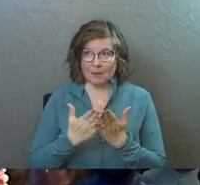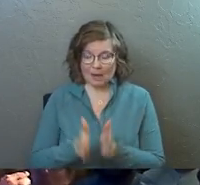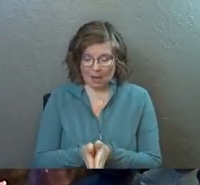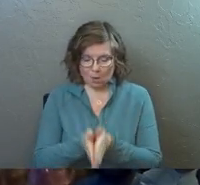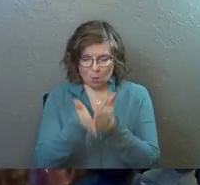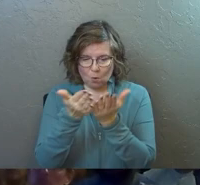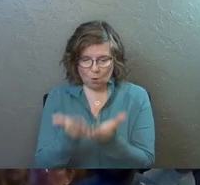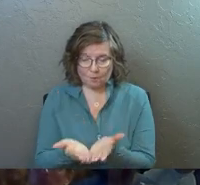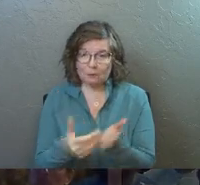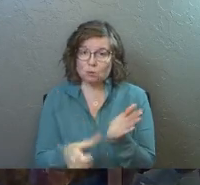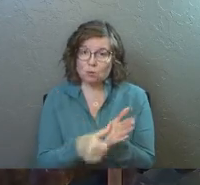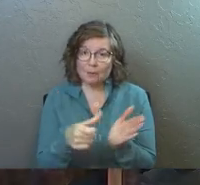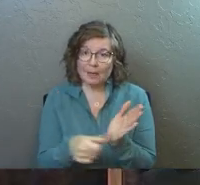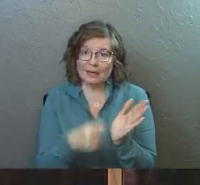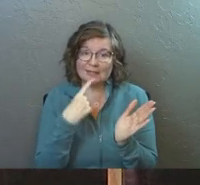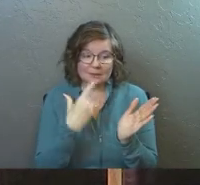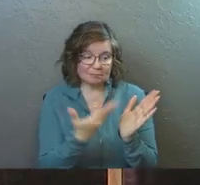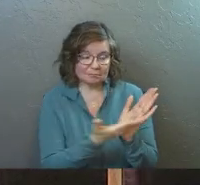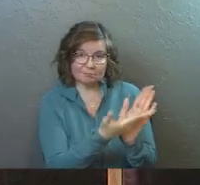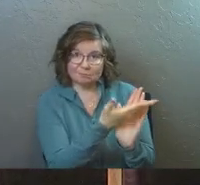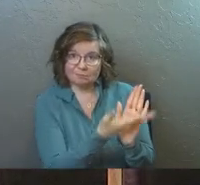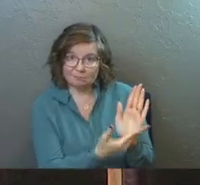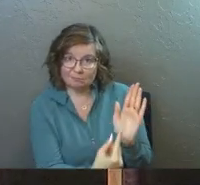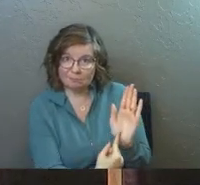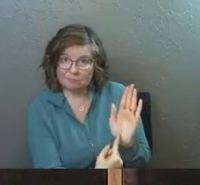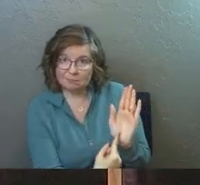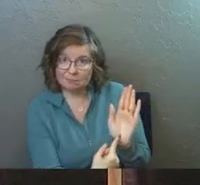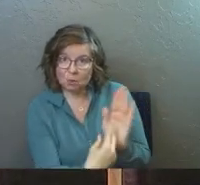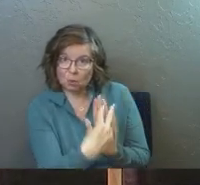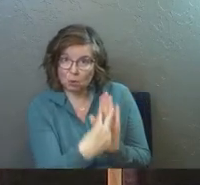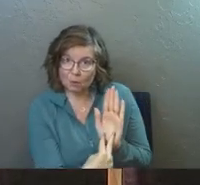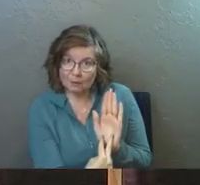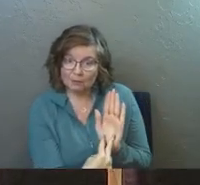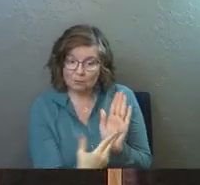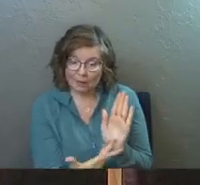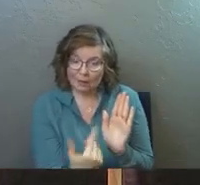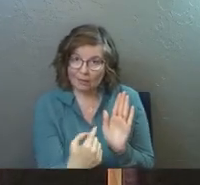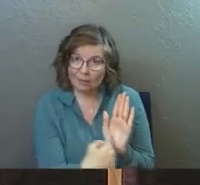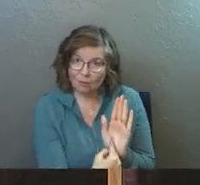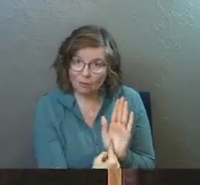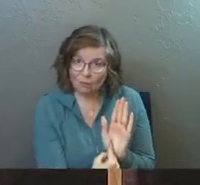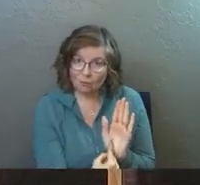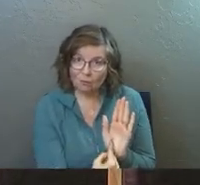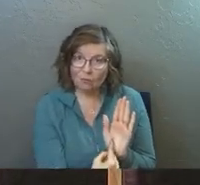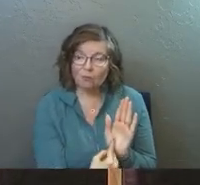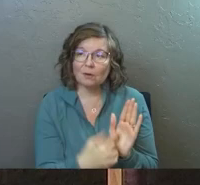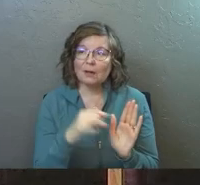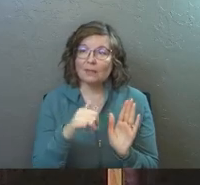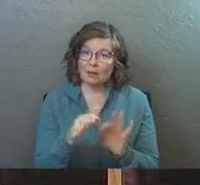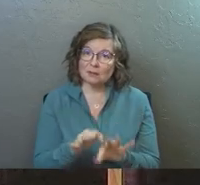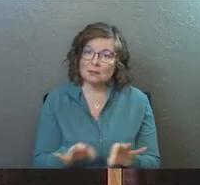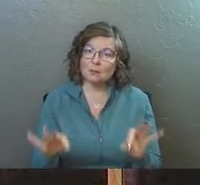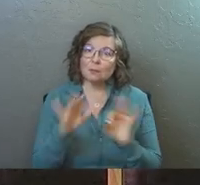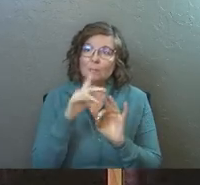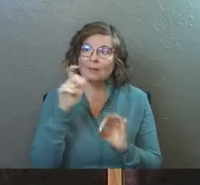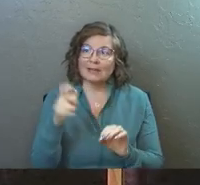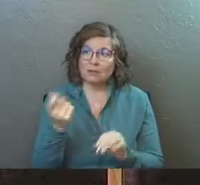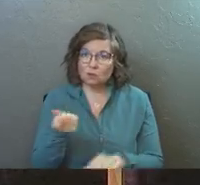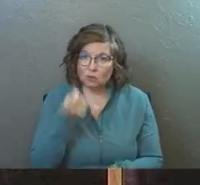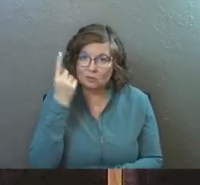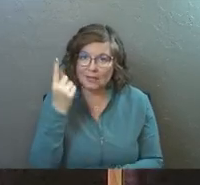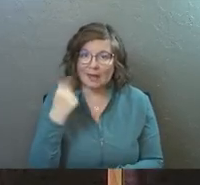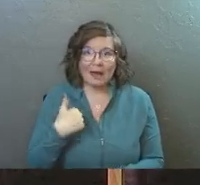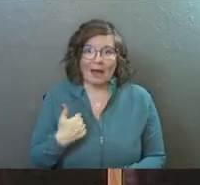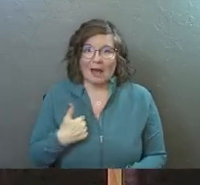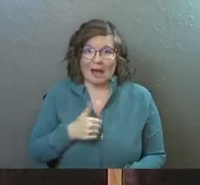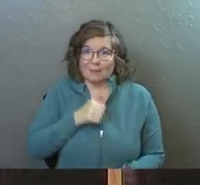and I open it up to the page, and I say, it's right here. Read it. It's right there. That's important, because they need to